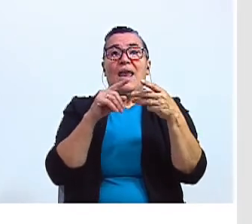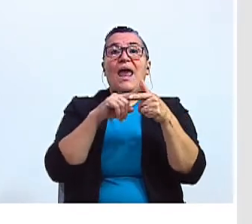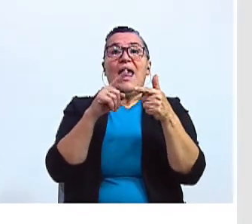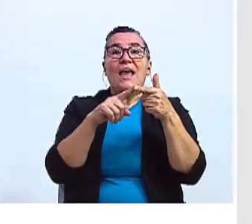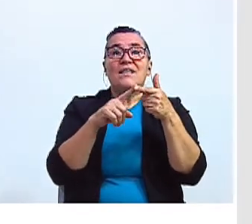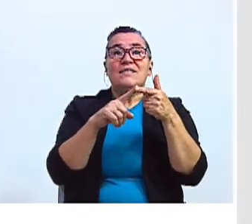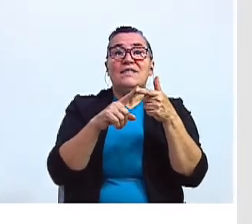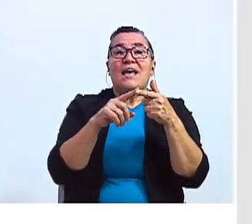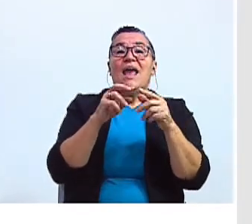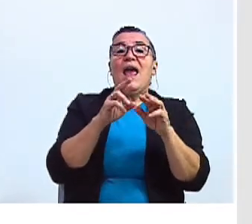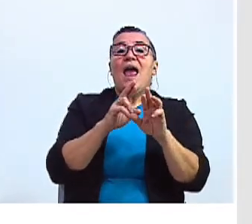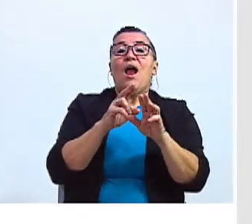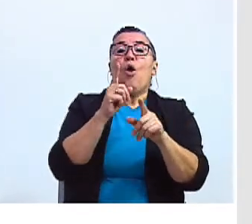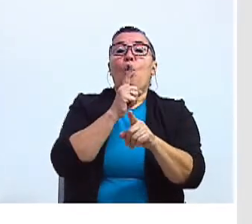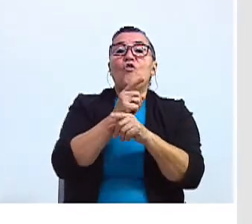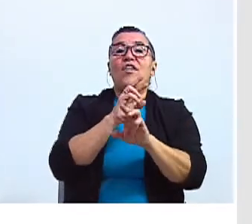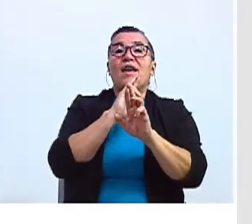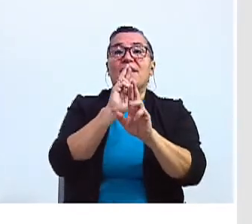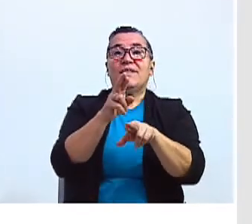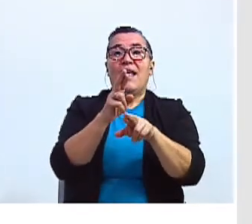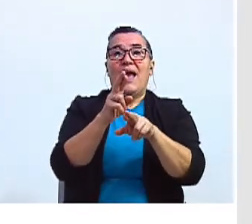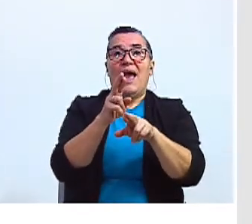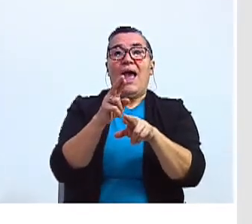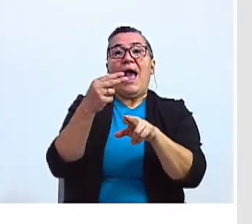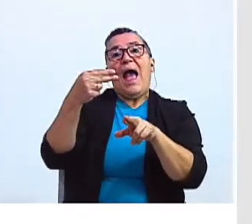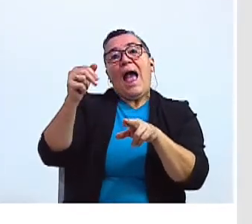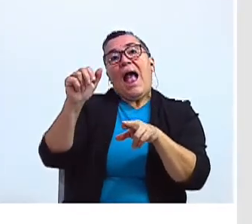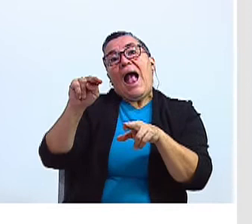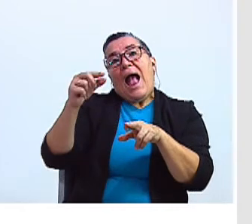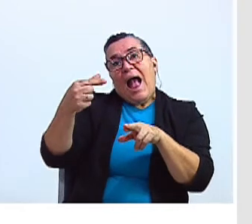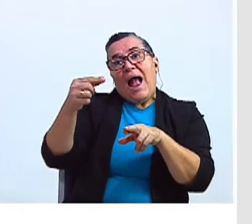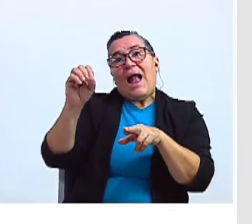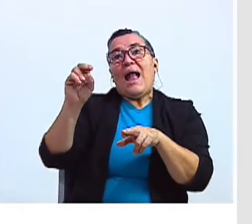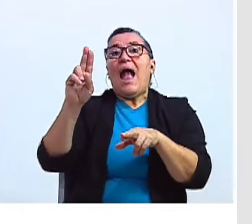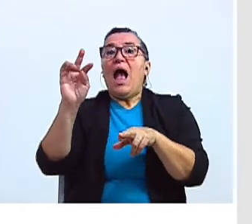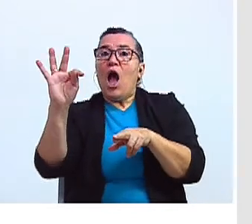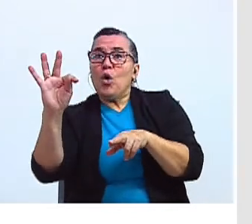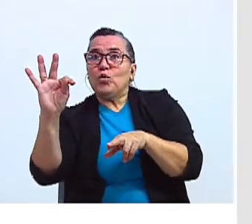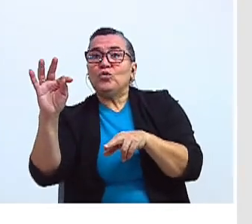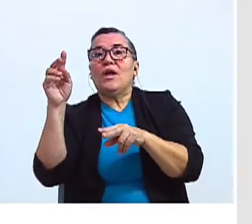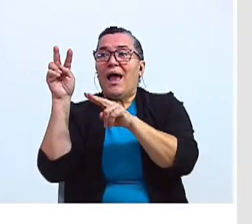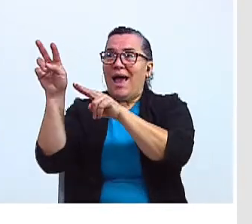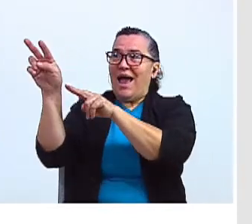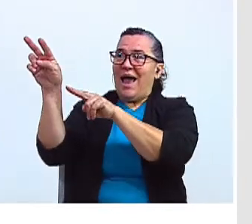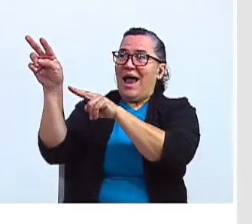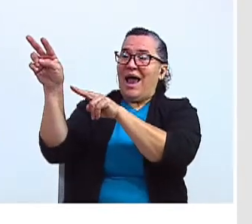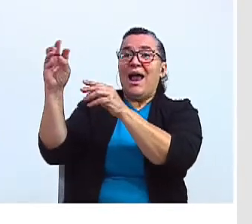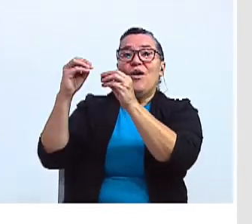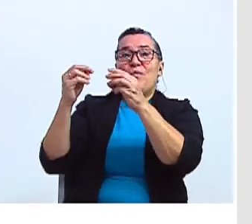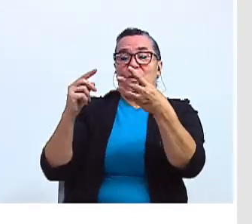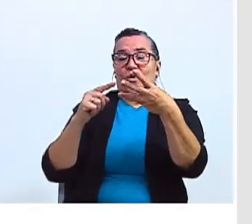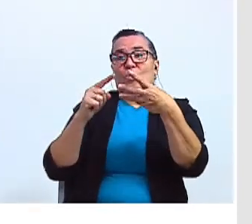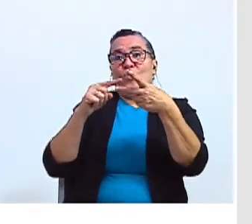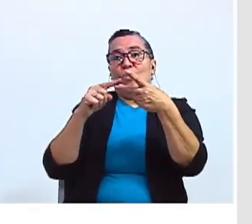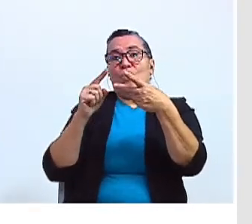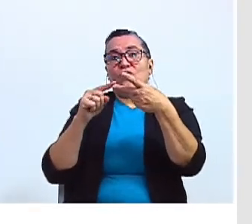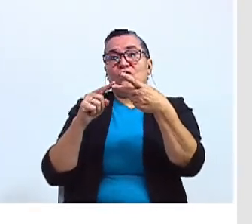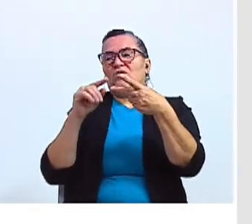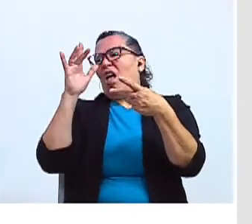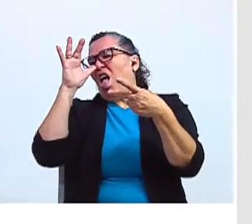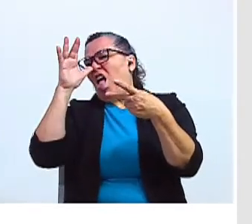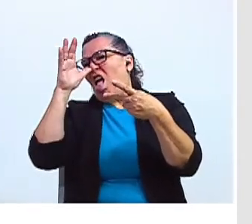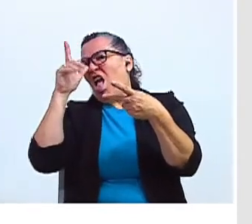the correct answer. Very good. Number 1 is handout, and number 2, make fun